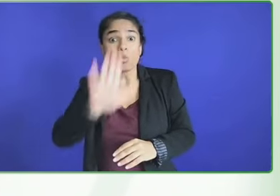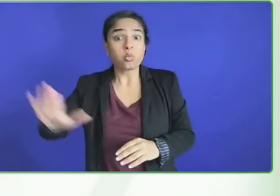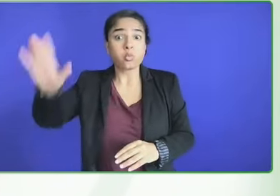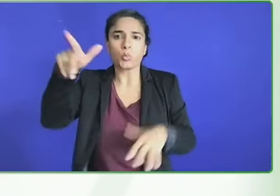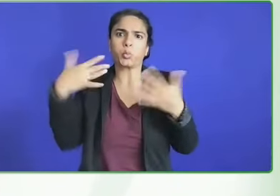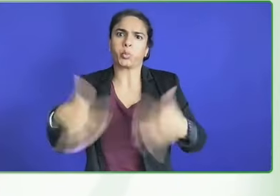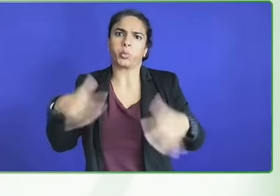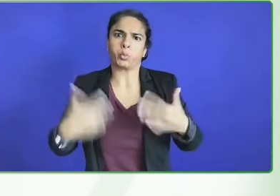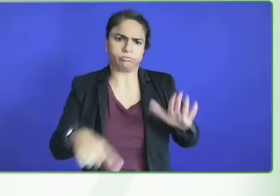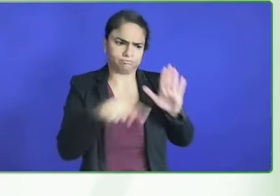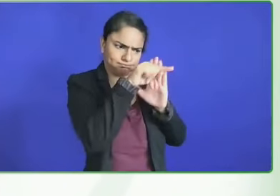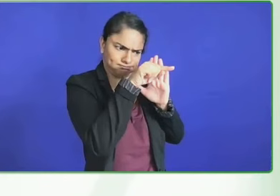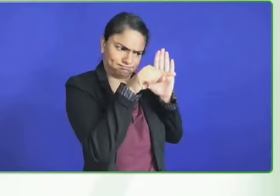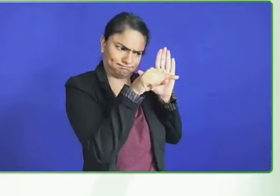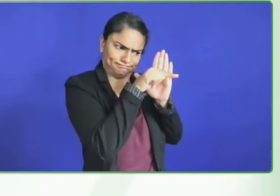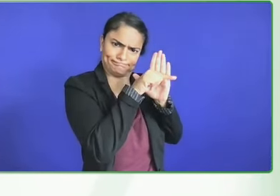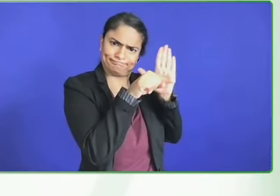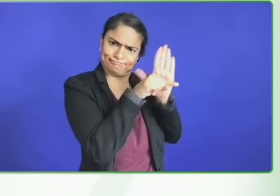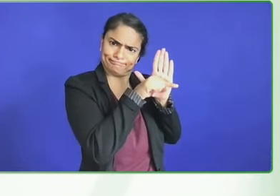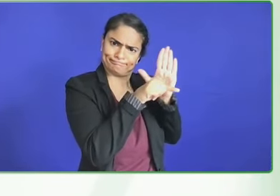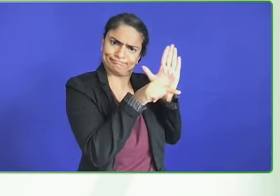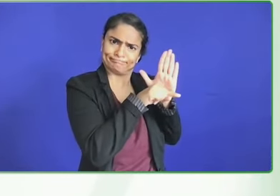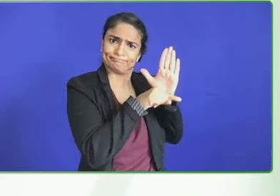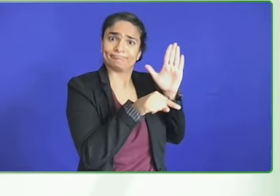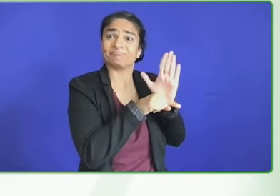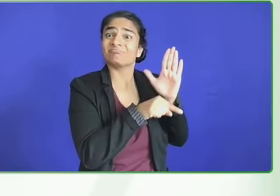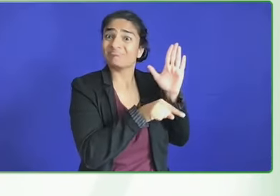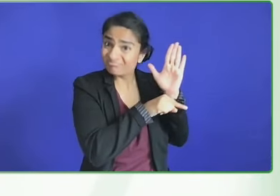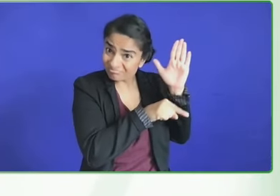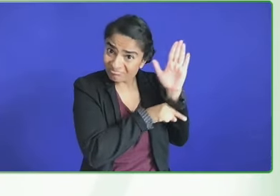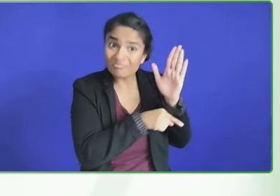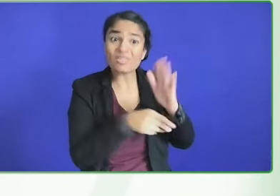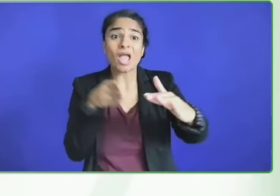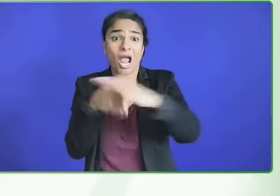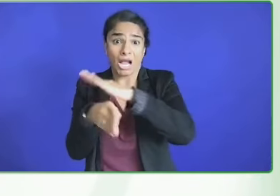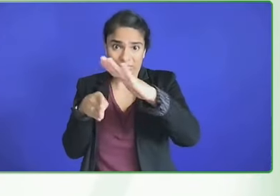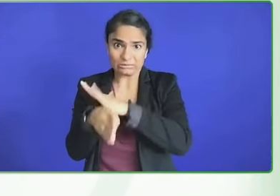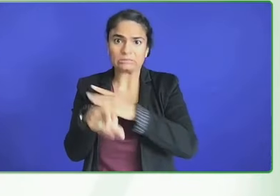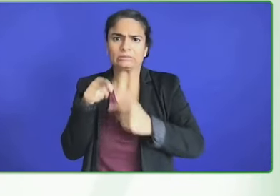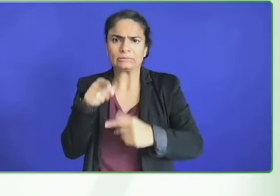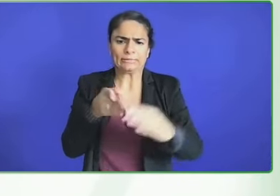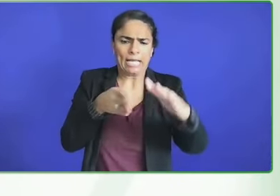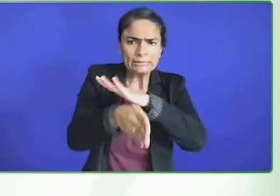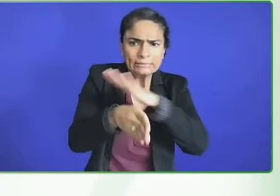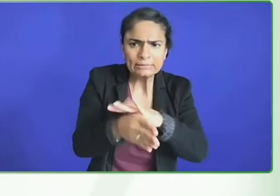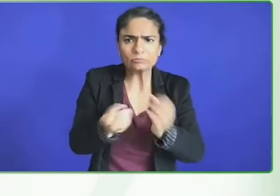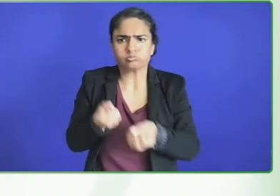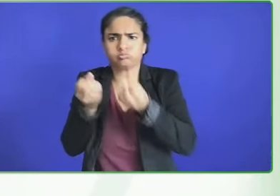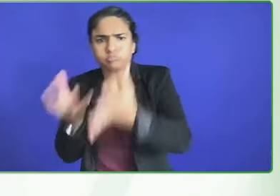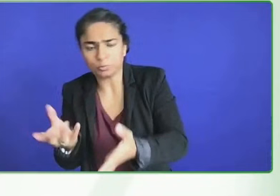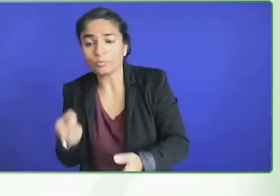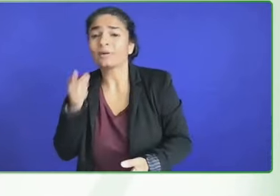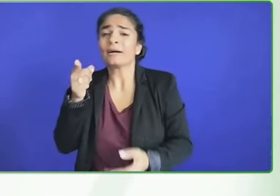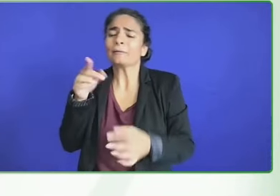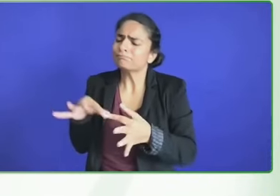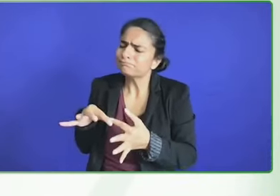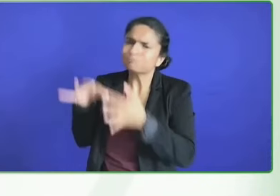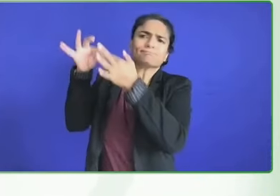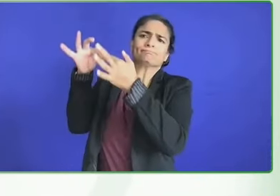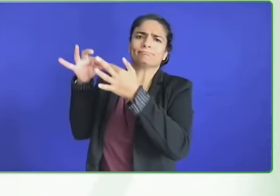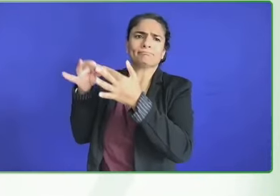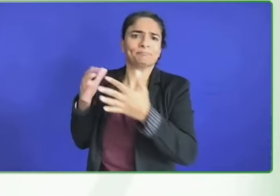accessibility, and some funding-related regulations. But what's unique about the European Accessibility Act is that it's